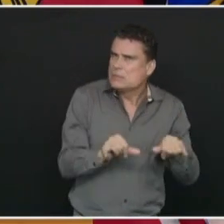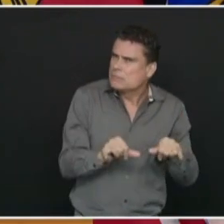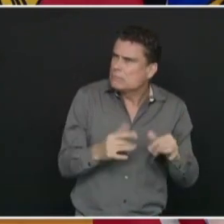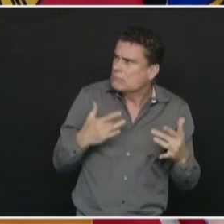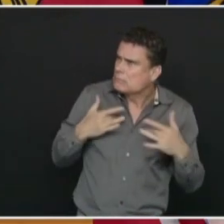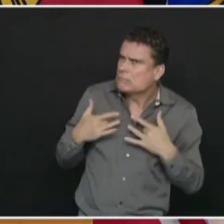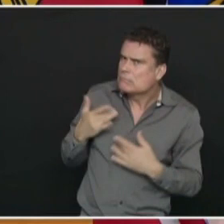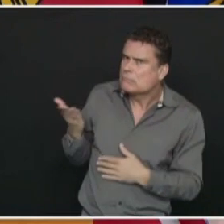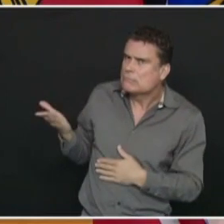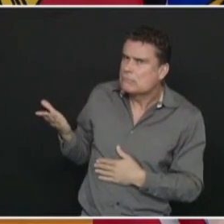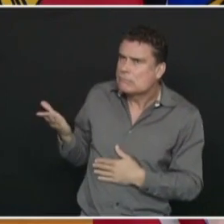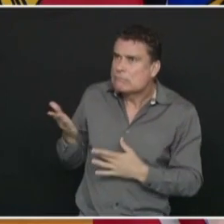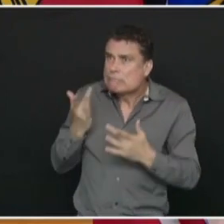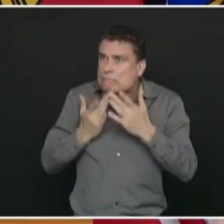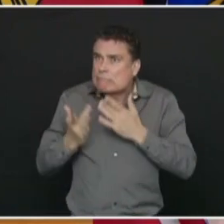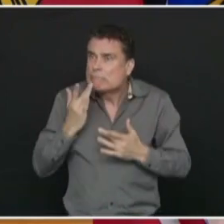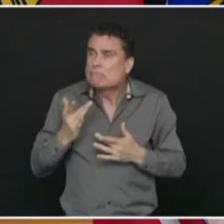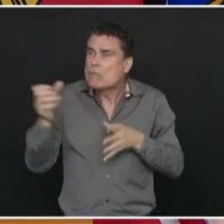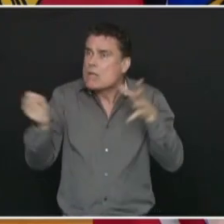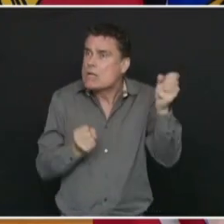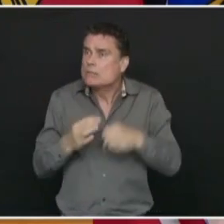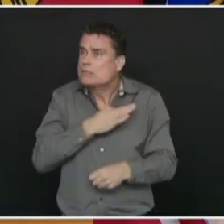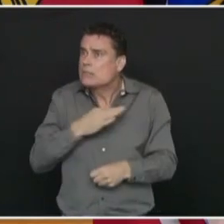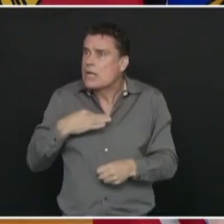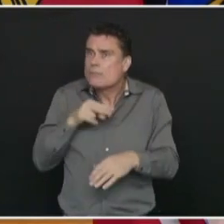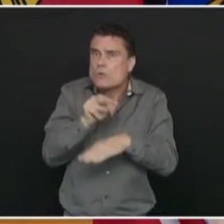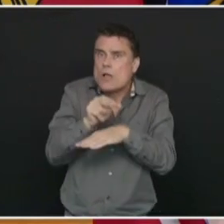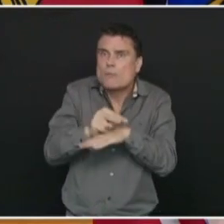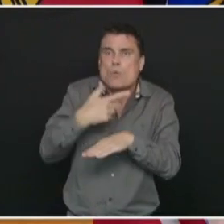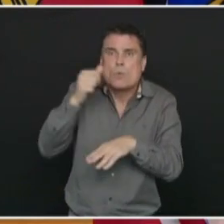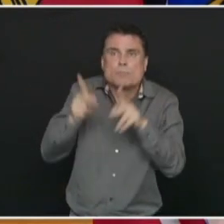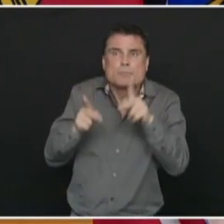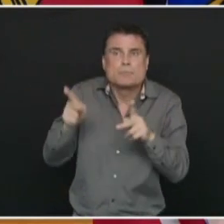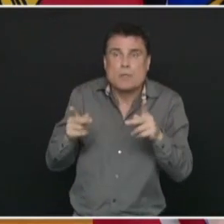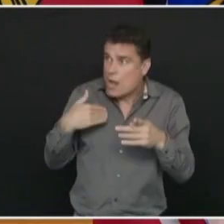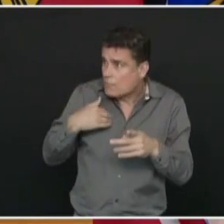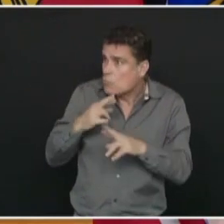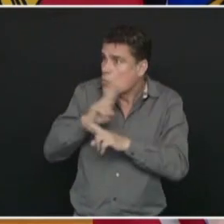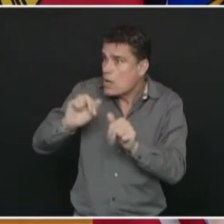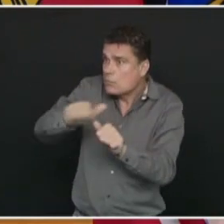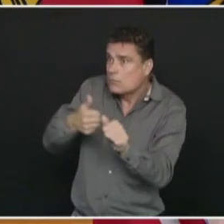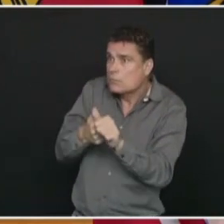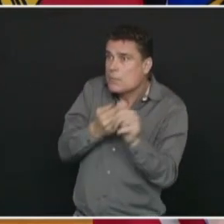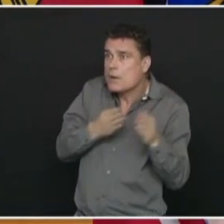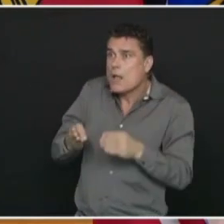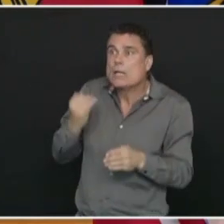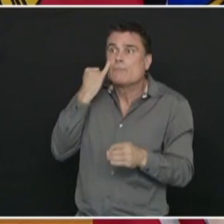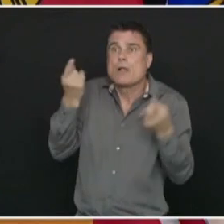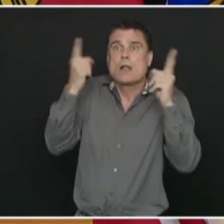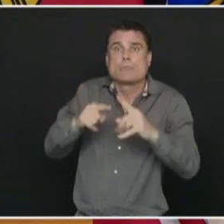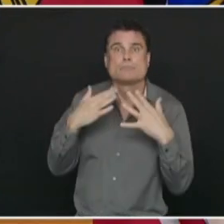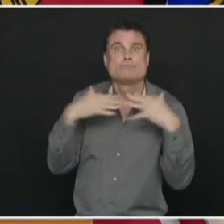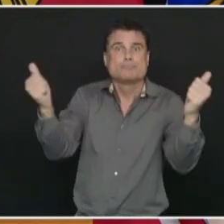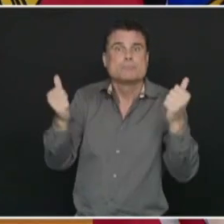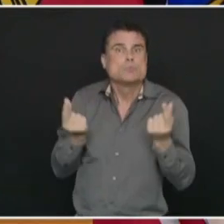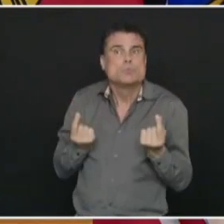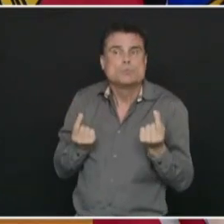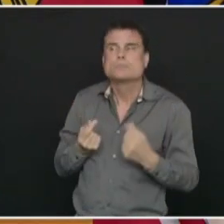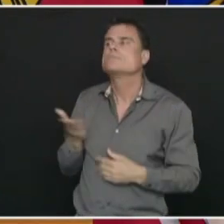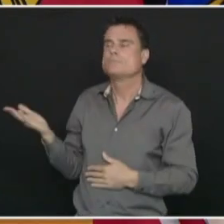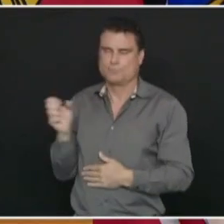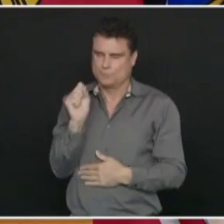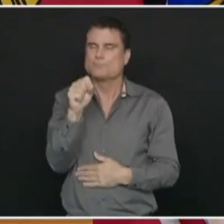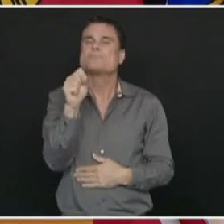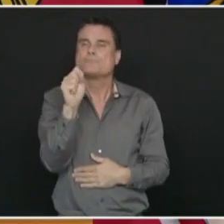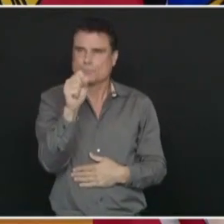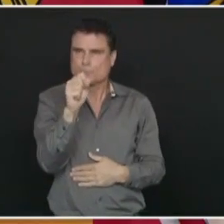assist in the long-term care facility outbreaks that we've had, and you know, we're incredibly grateful for that and appreciative that people are doing